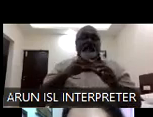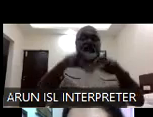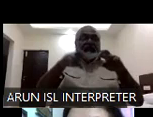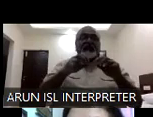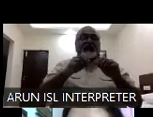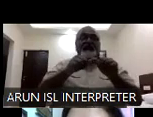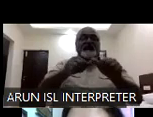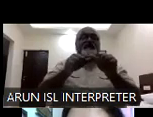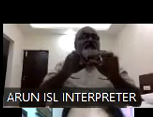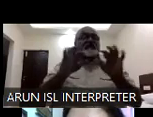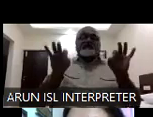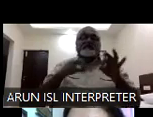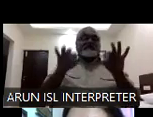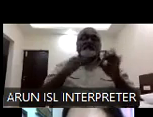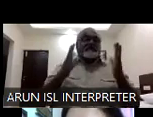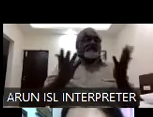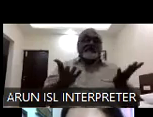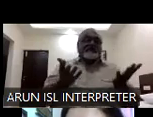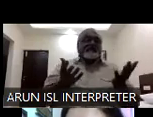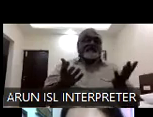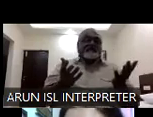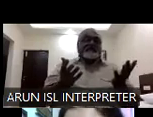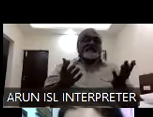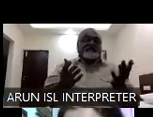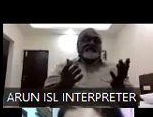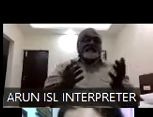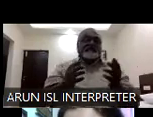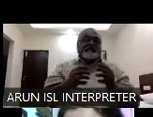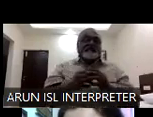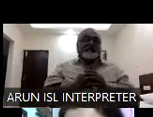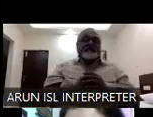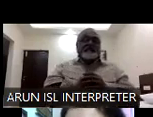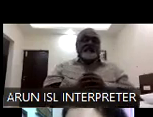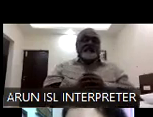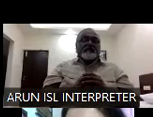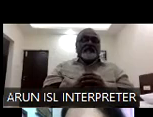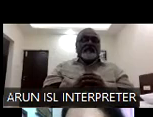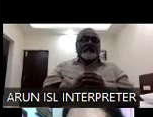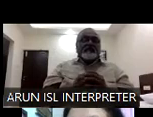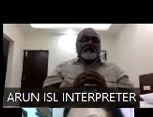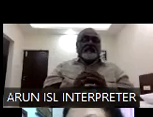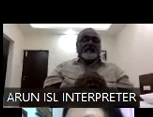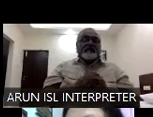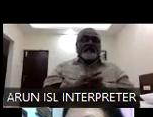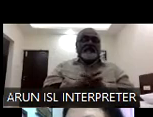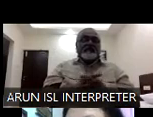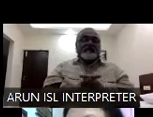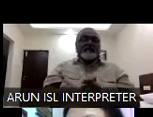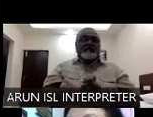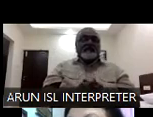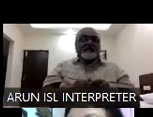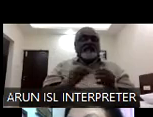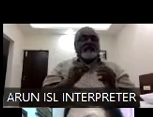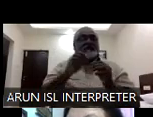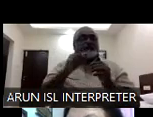mapping. But in 2000, there was a planning commission of India. So they were